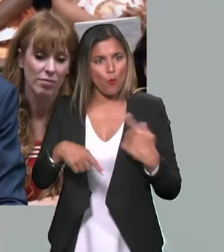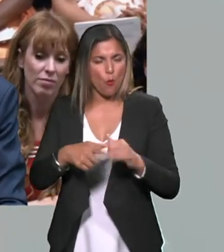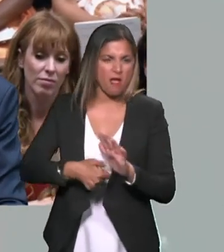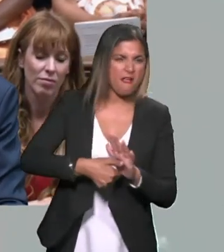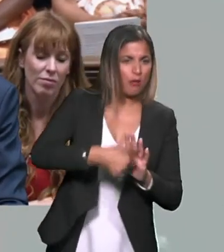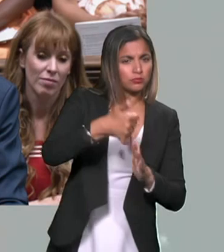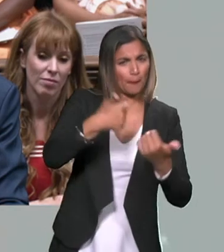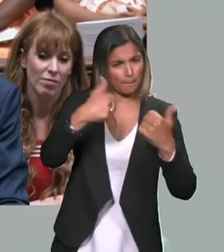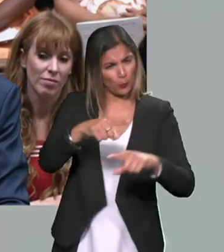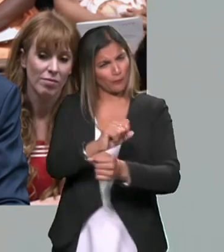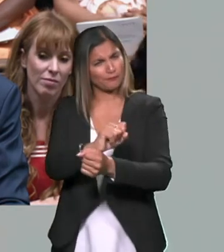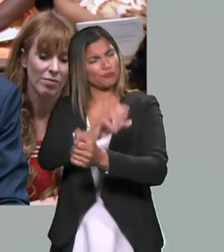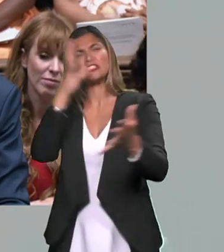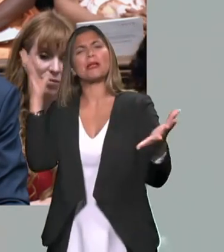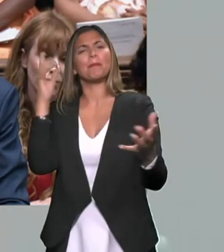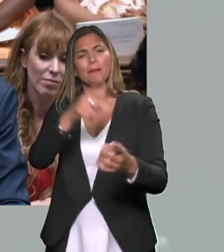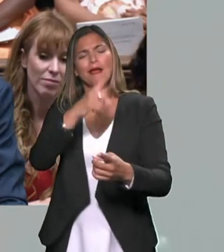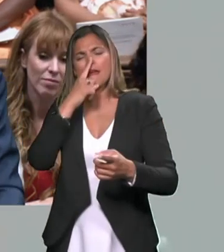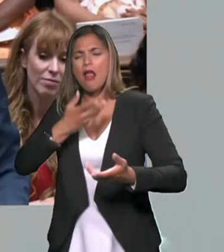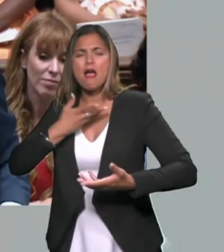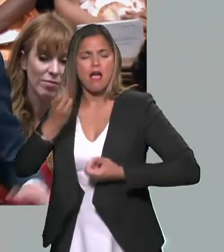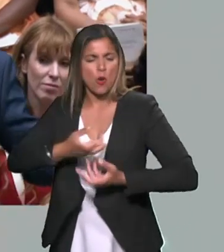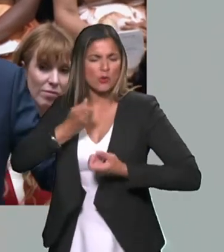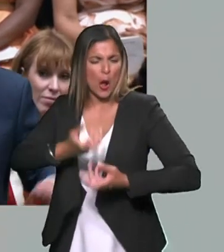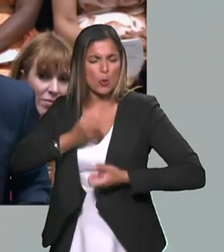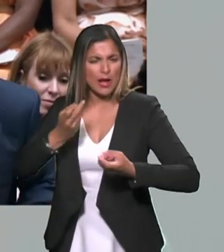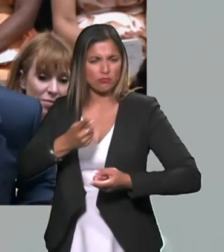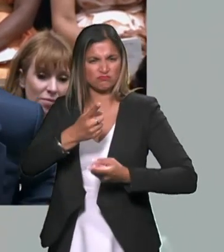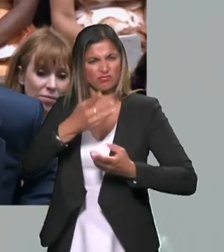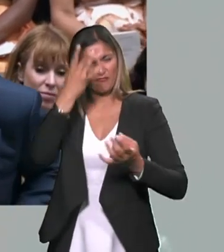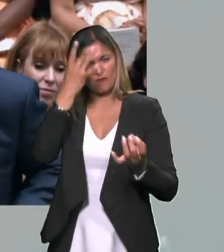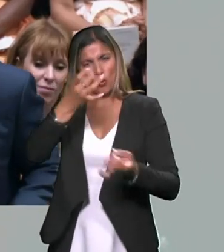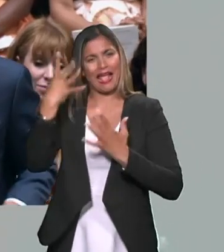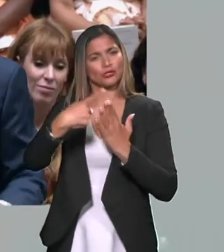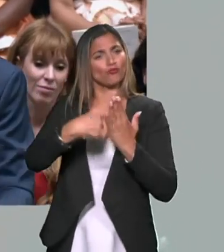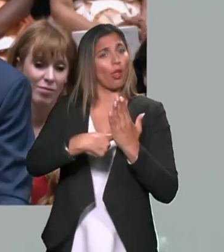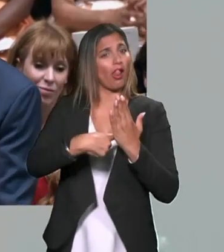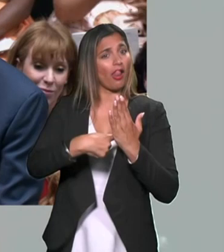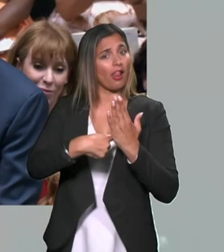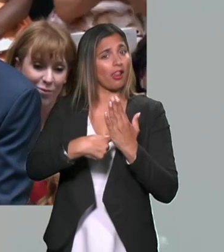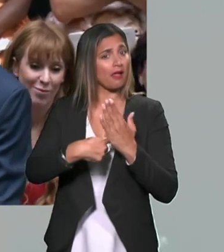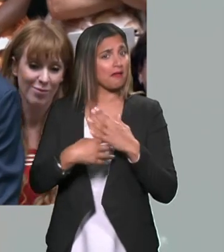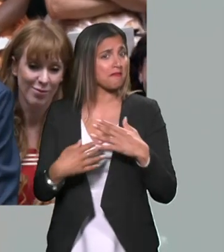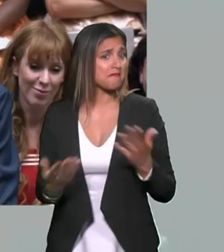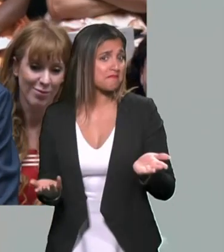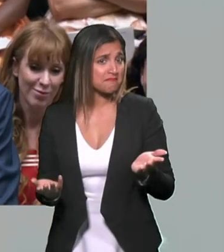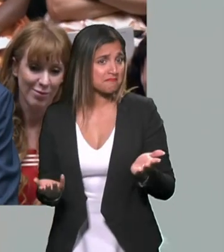the shackles, say what he really thinks, and forget about following the rules.